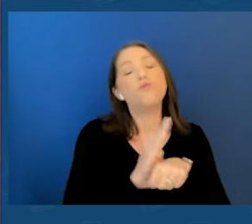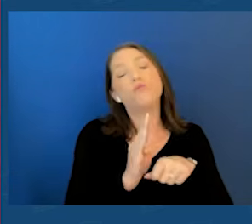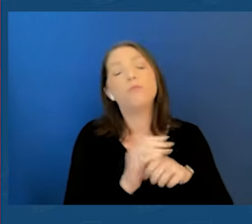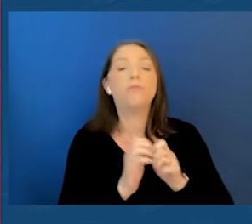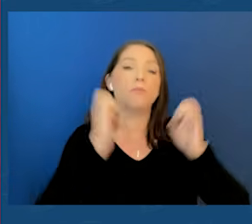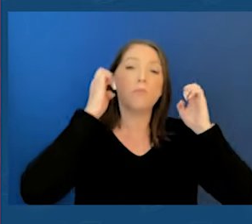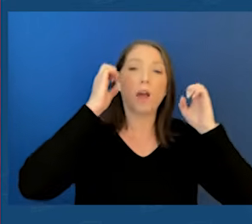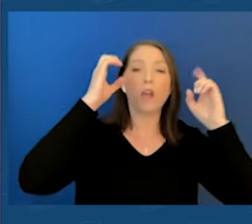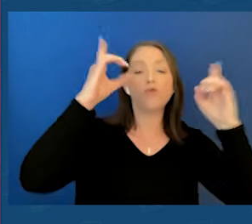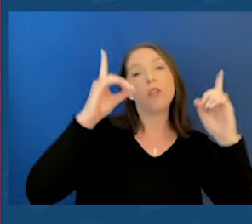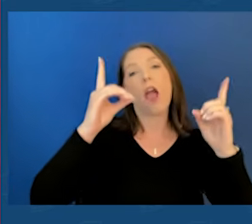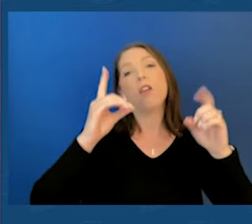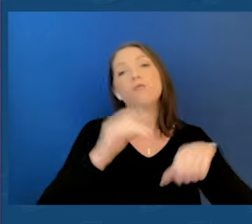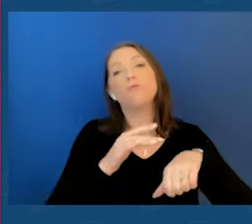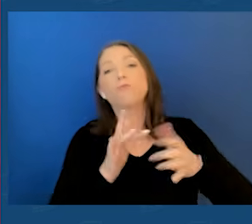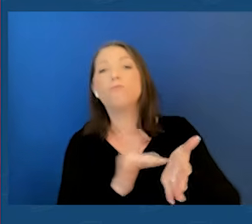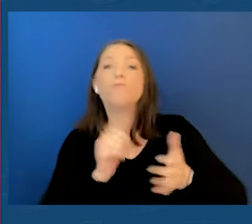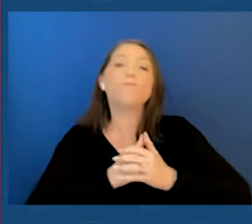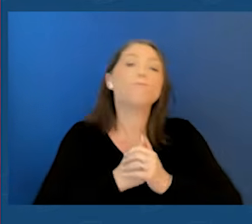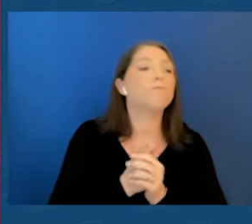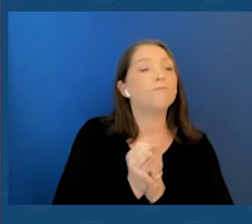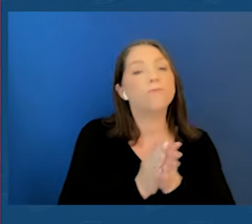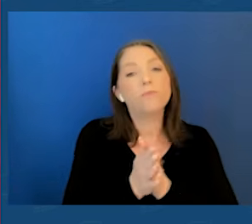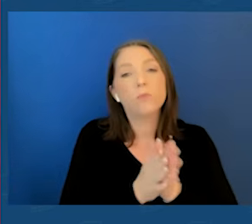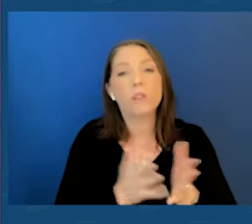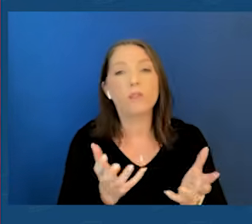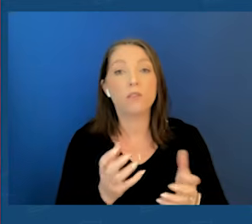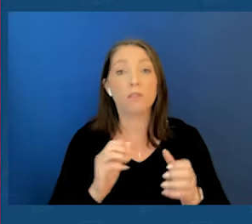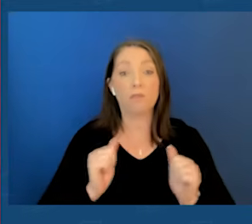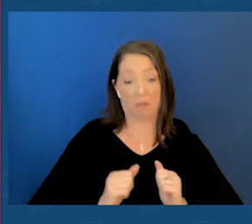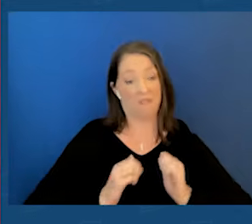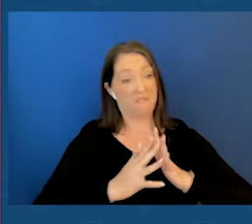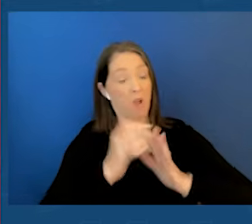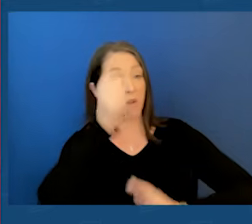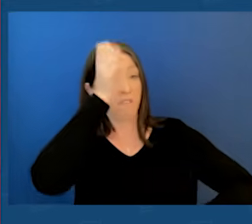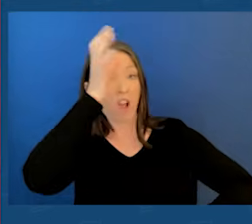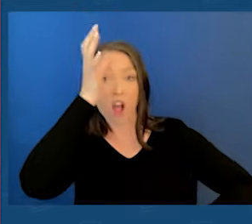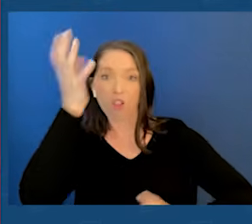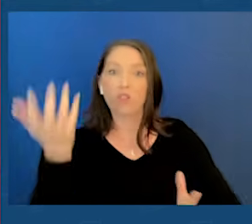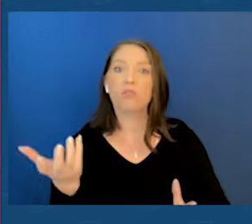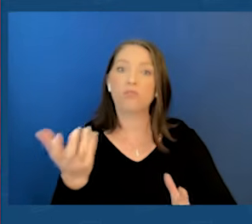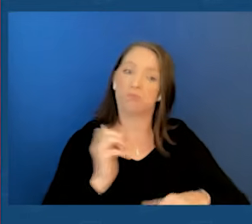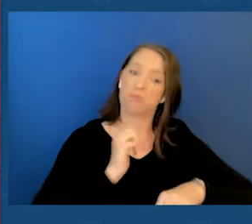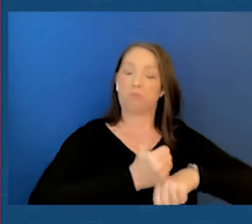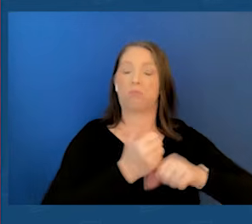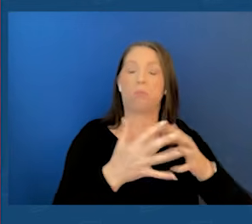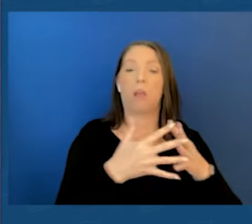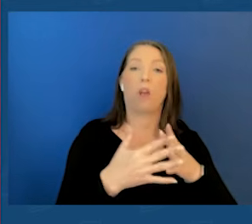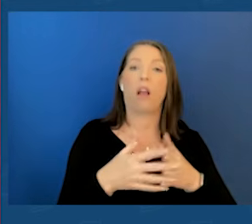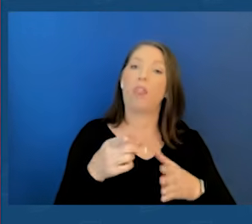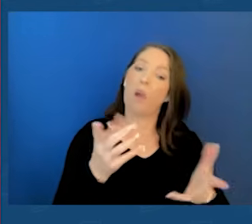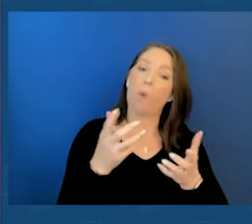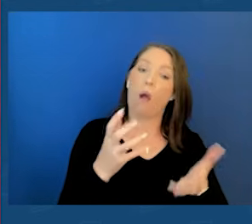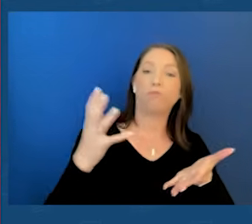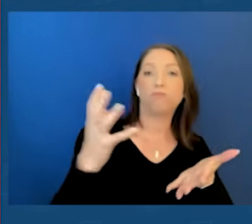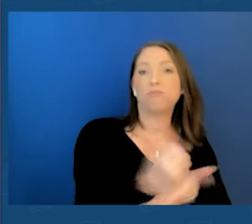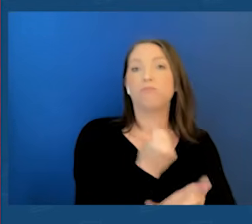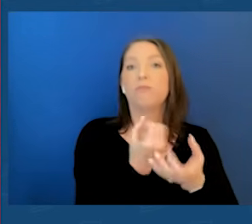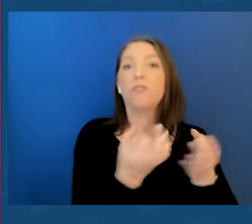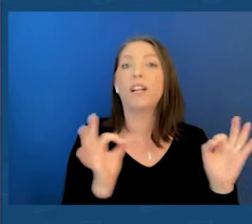founding fathers came here for freedom and opportunities. But therein lies the